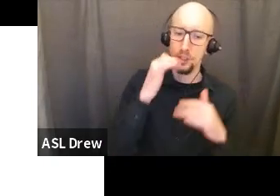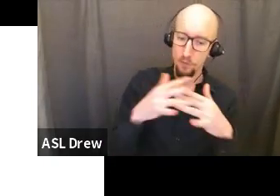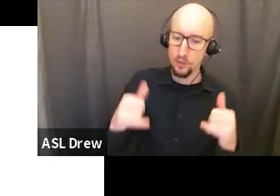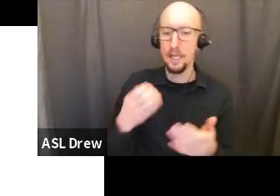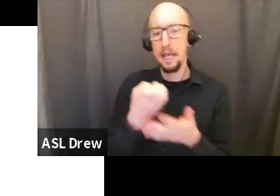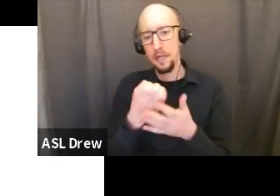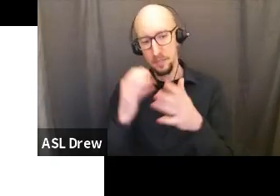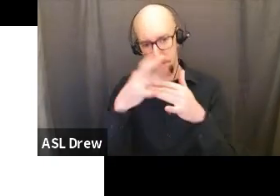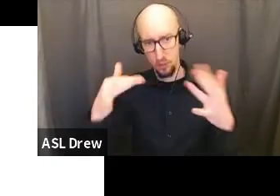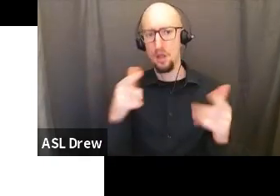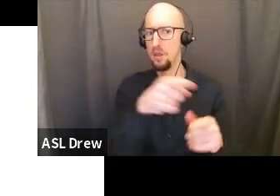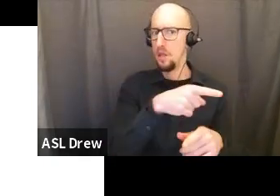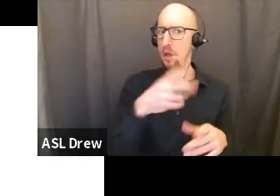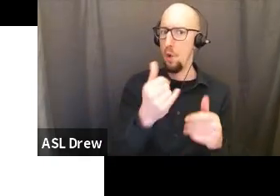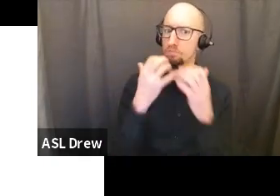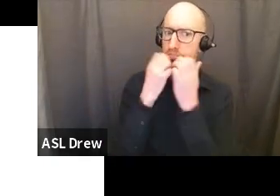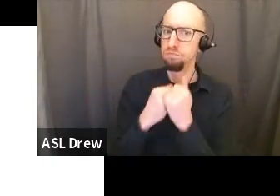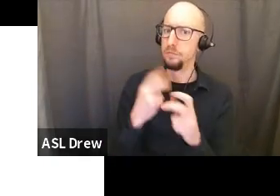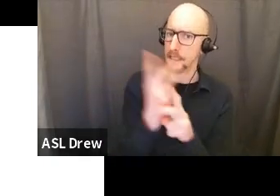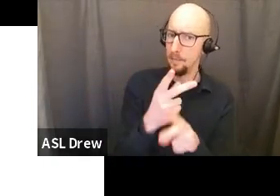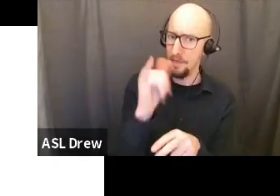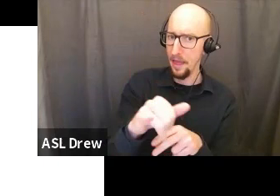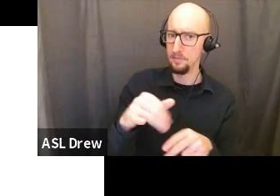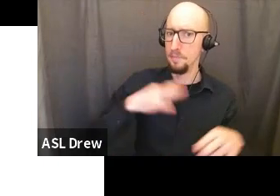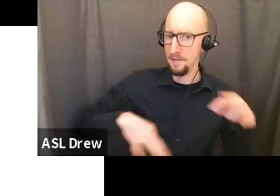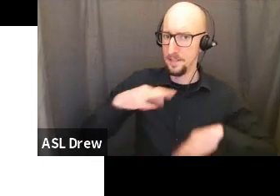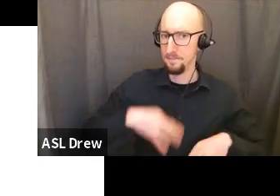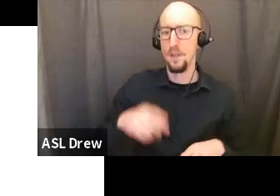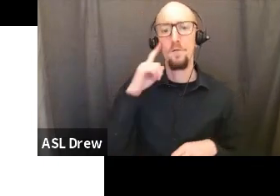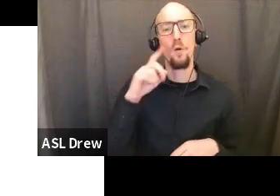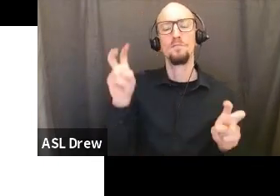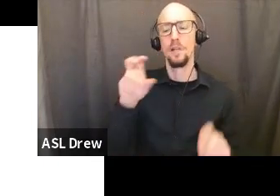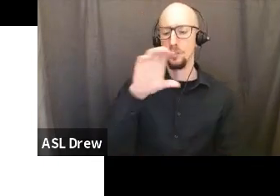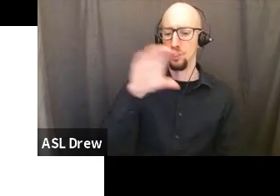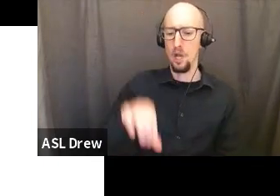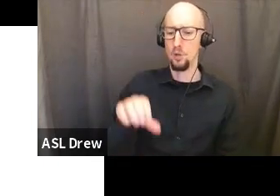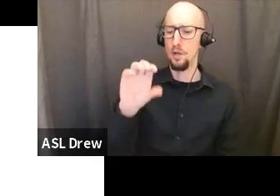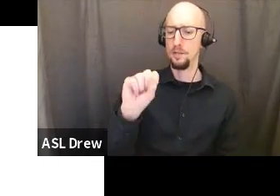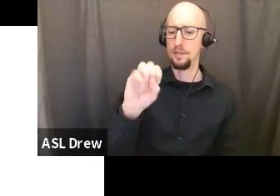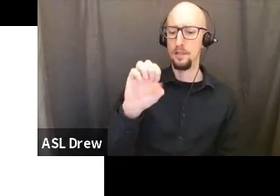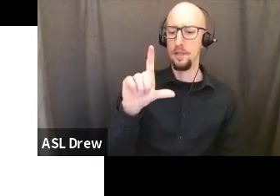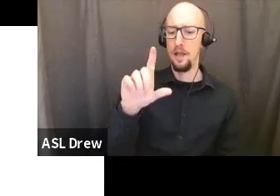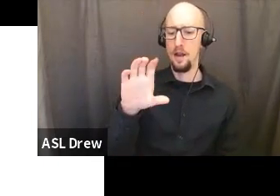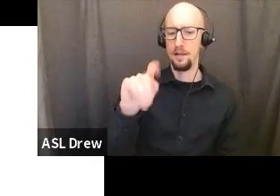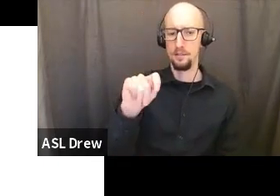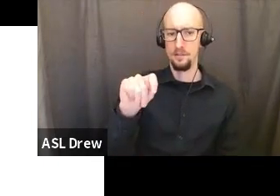the Chicago selective schools. And so they asked me to help